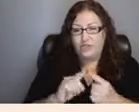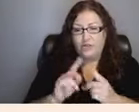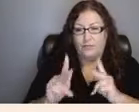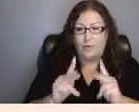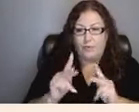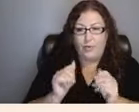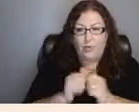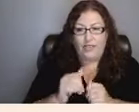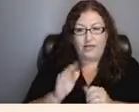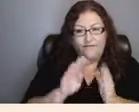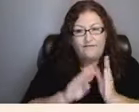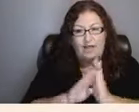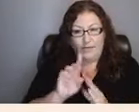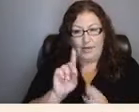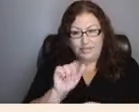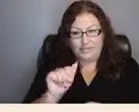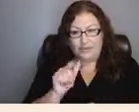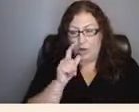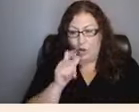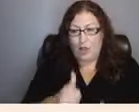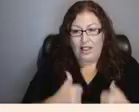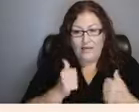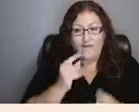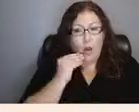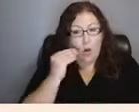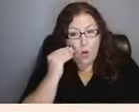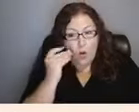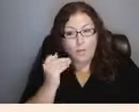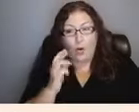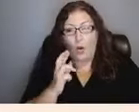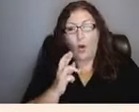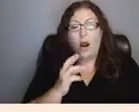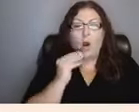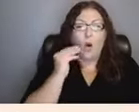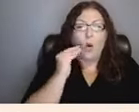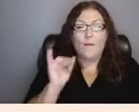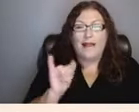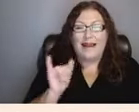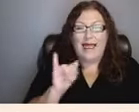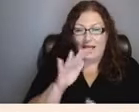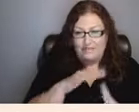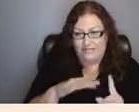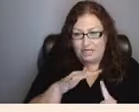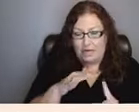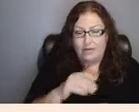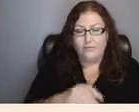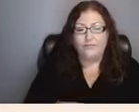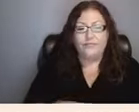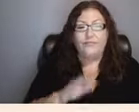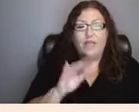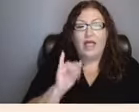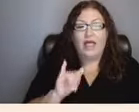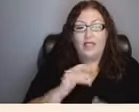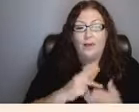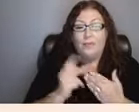disabilities living at home or in a home-like setting. The iBudget waiver program is funded both